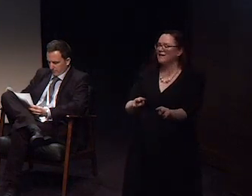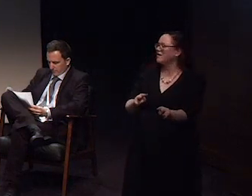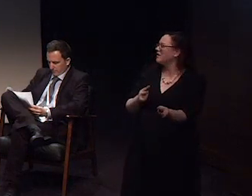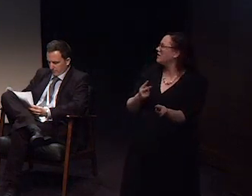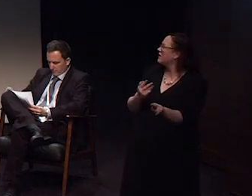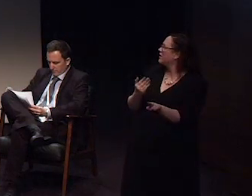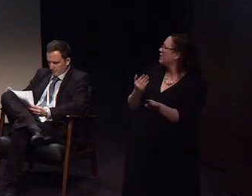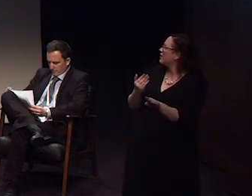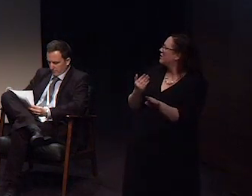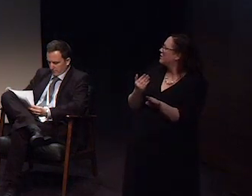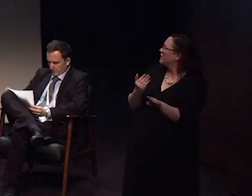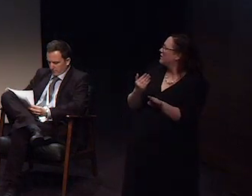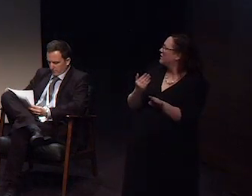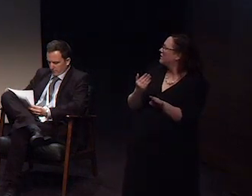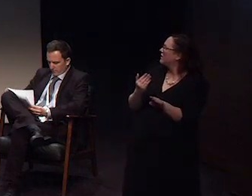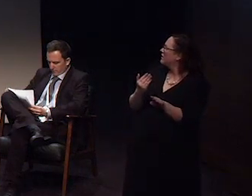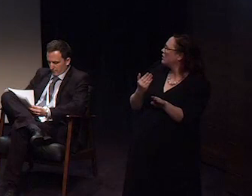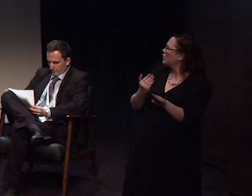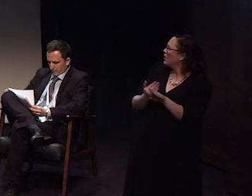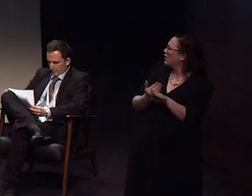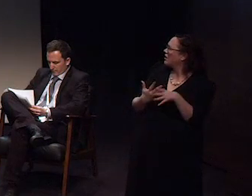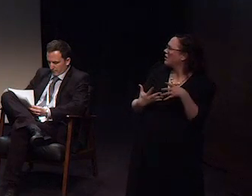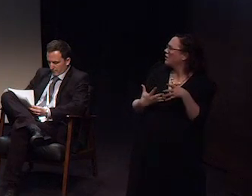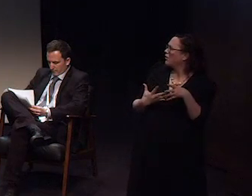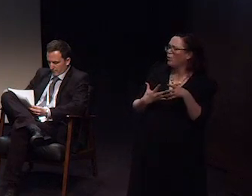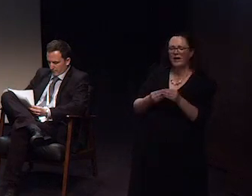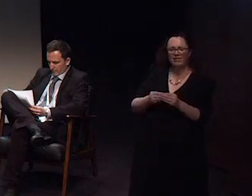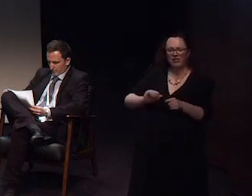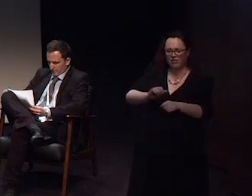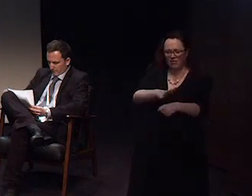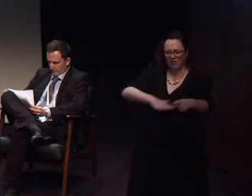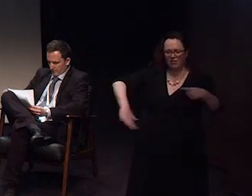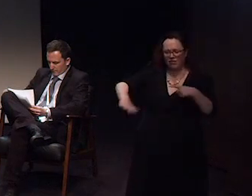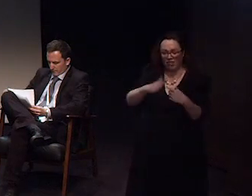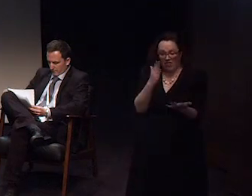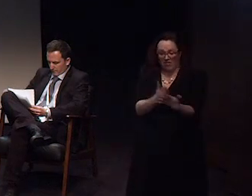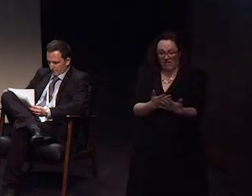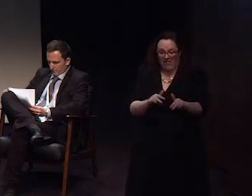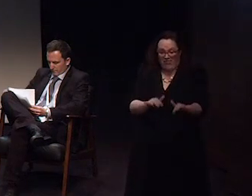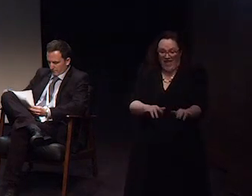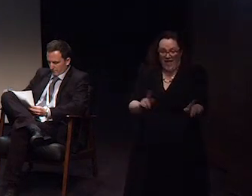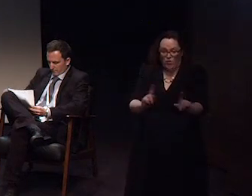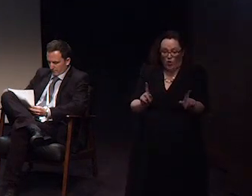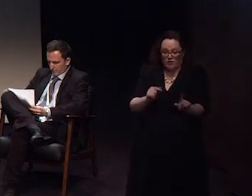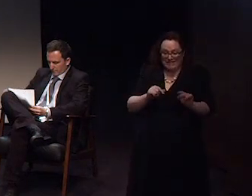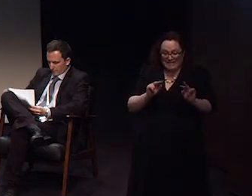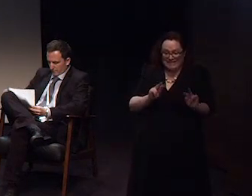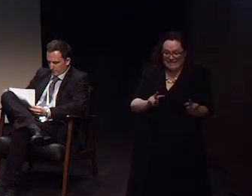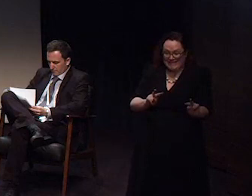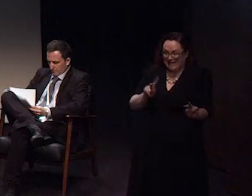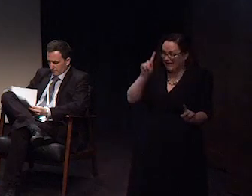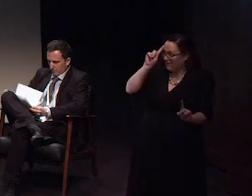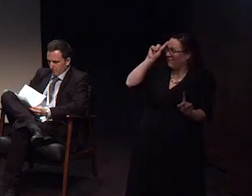the concrete. He has a better awareness of the situation. He sees the ambience. He sees in real time